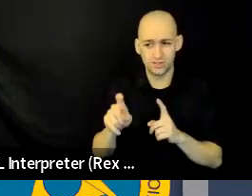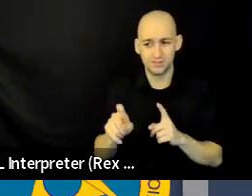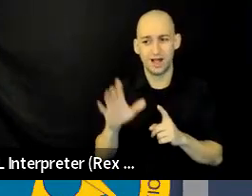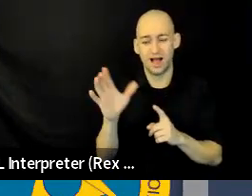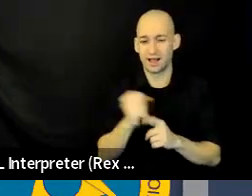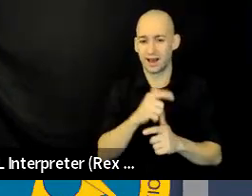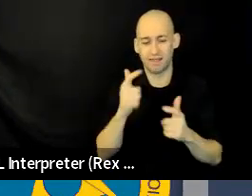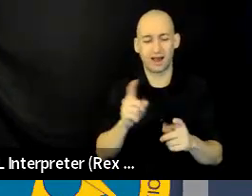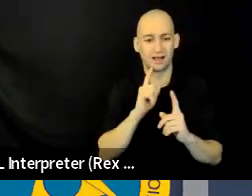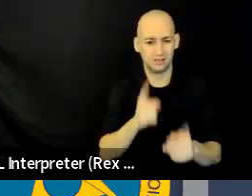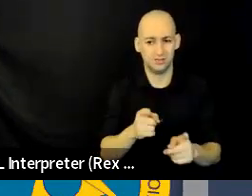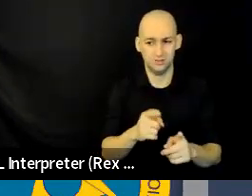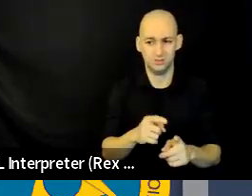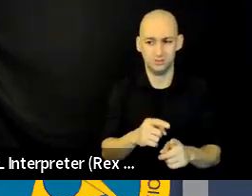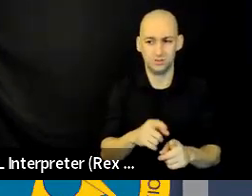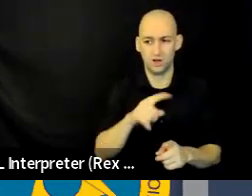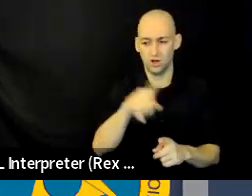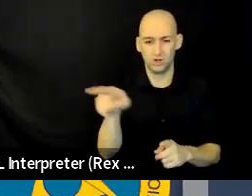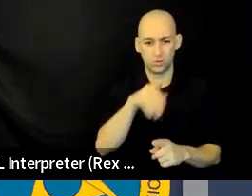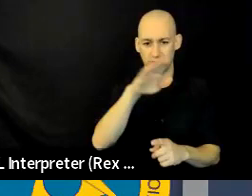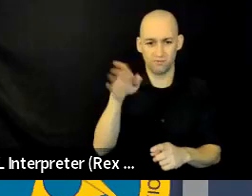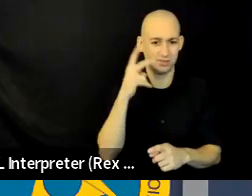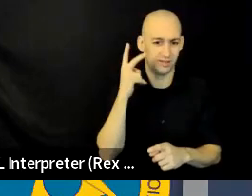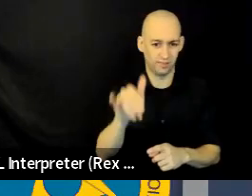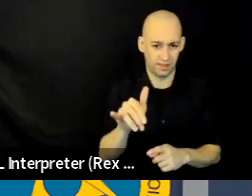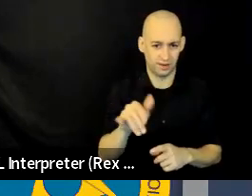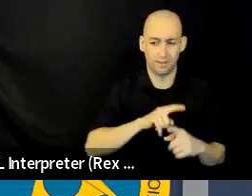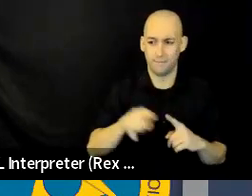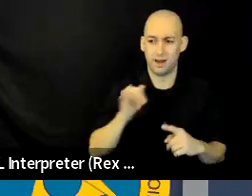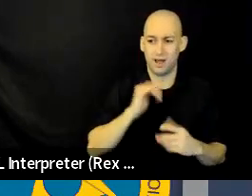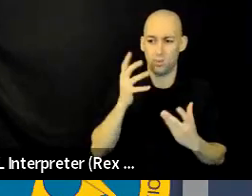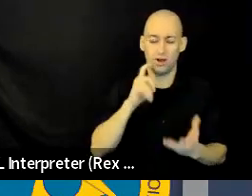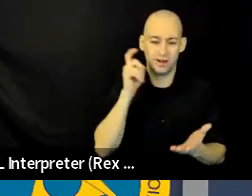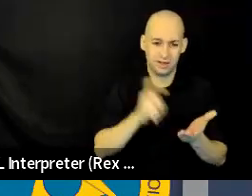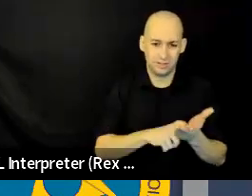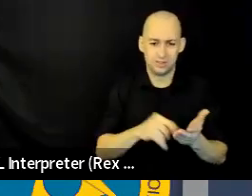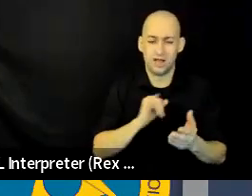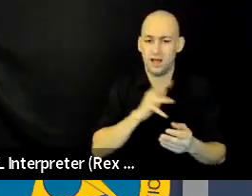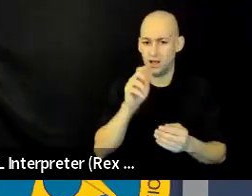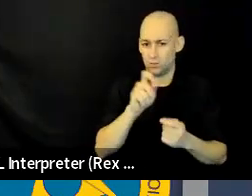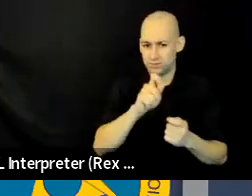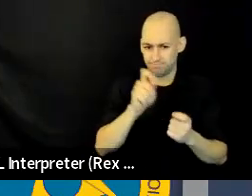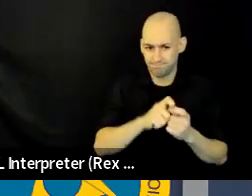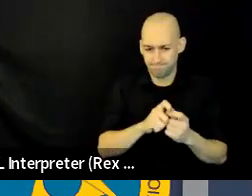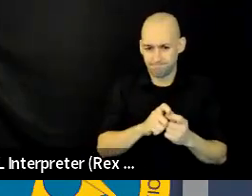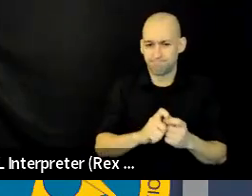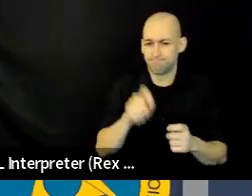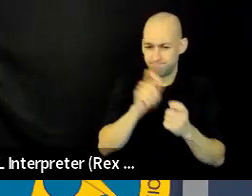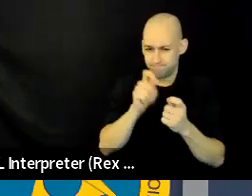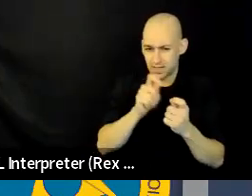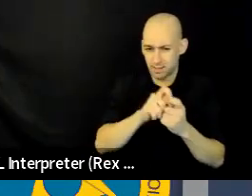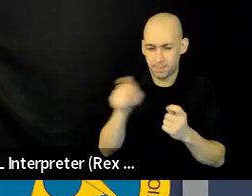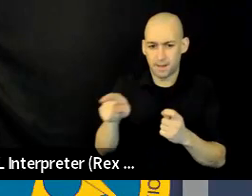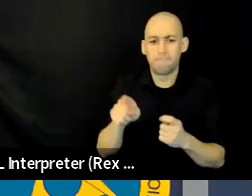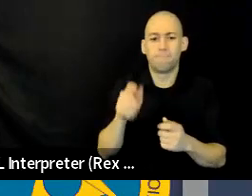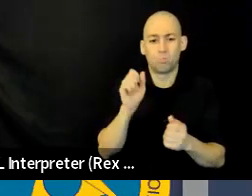forth about that, and you guys never see that. But I just want to acknowledge that I was particularly a pest when it came to this issue, because I care